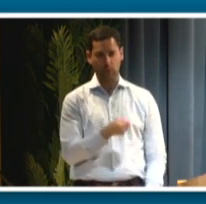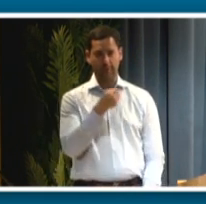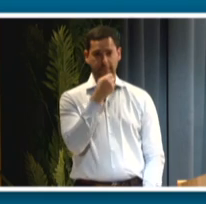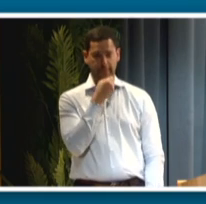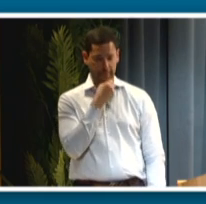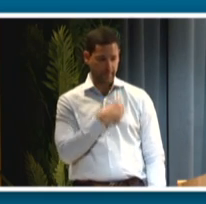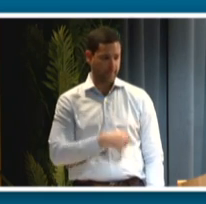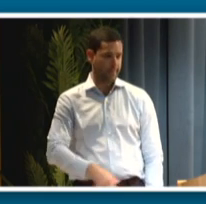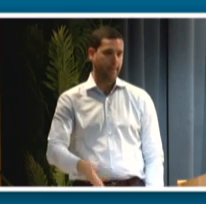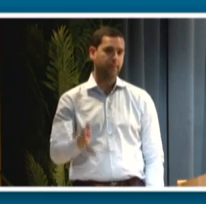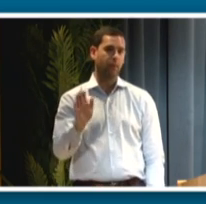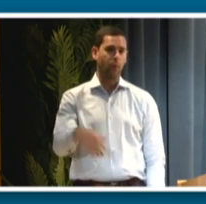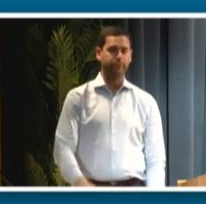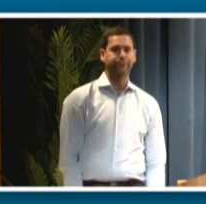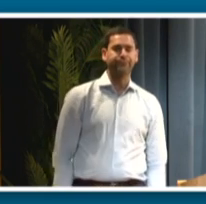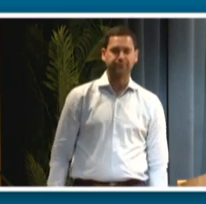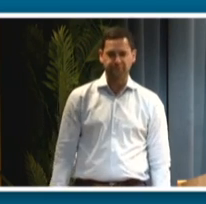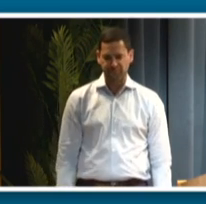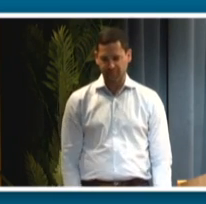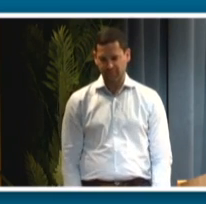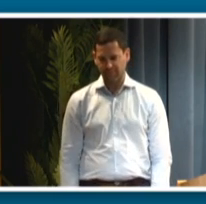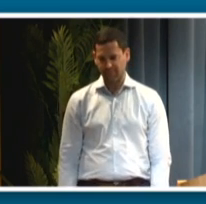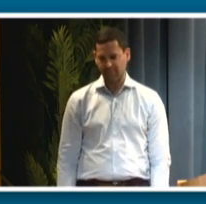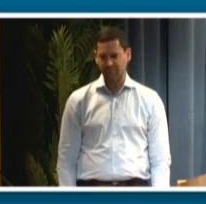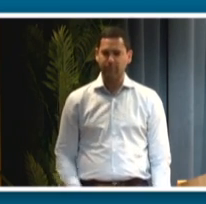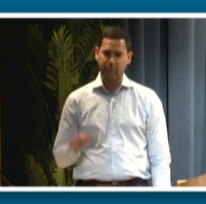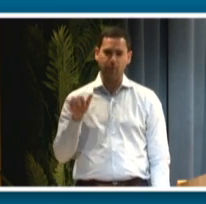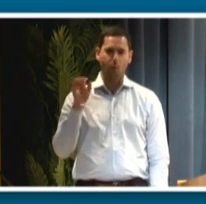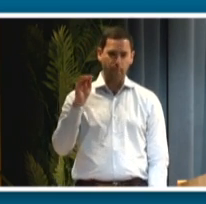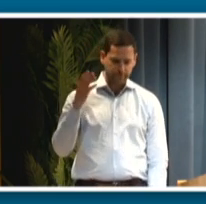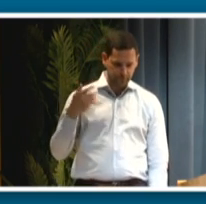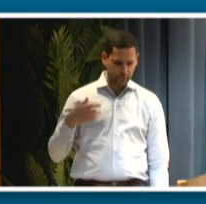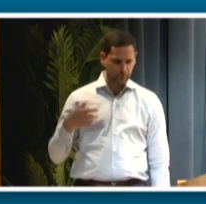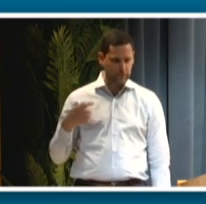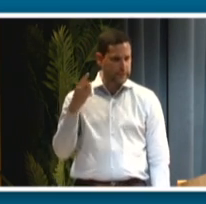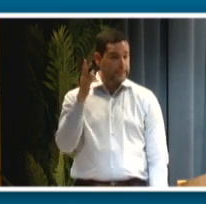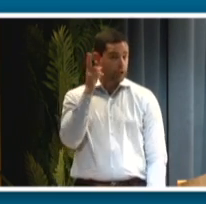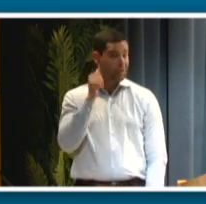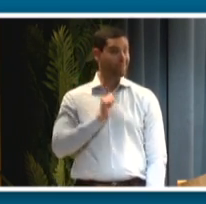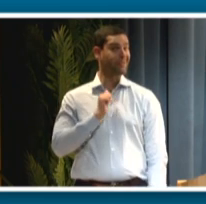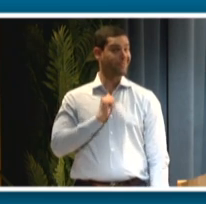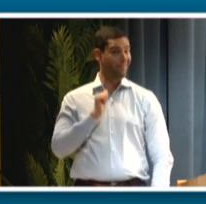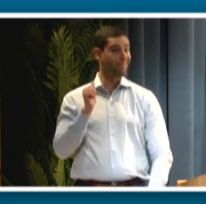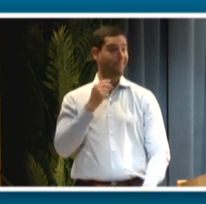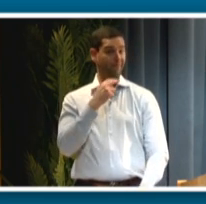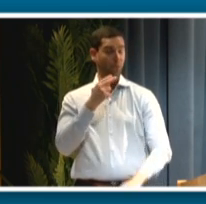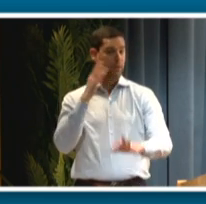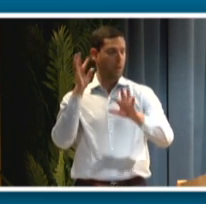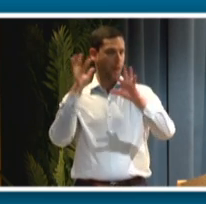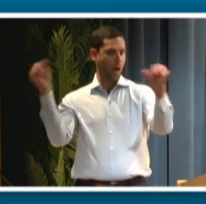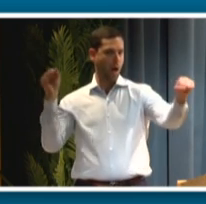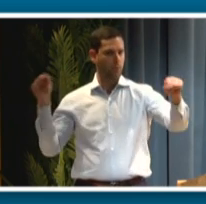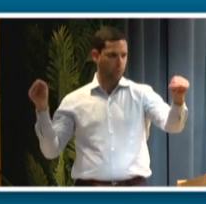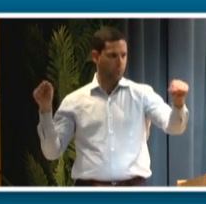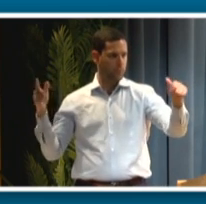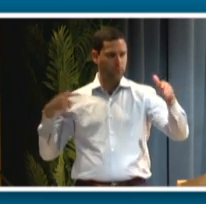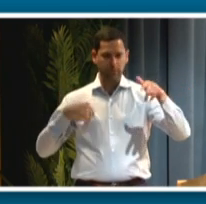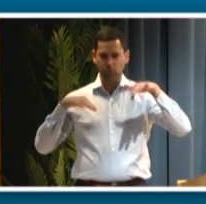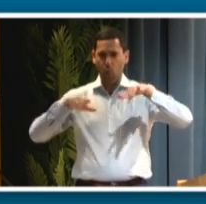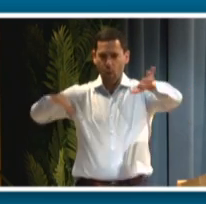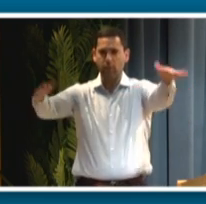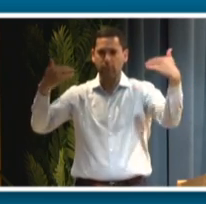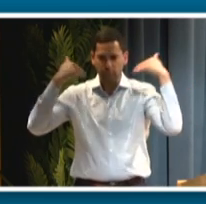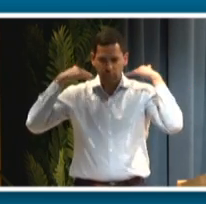he says, yo. And when he says yo, he hears his voice. Mm. Loud. He hears it bouncing off the walls